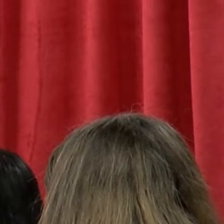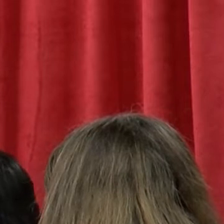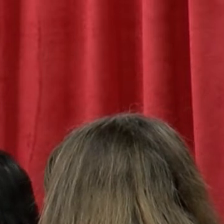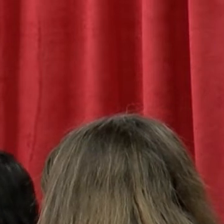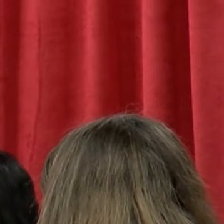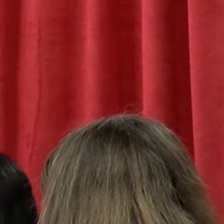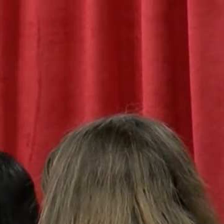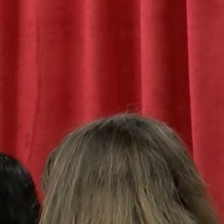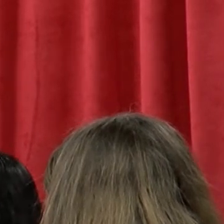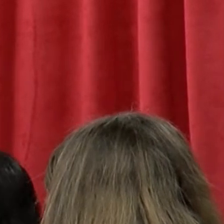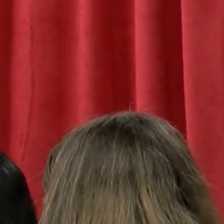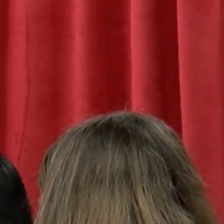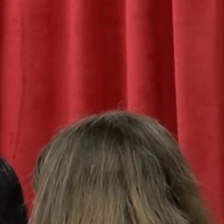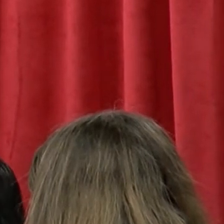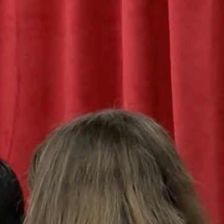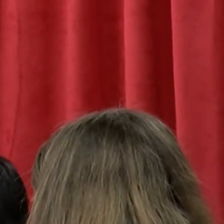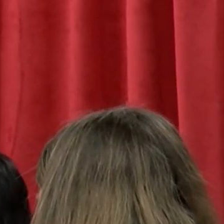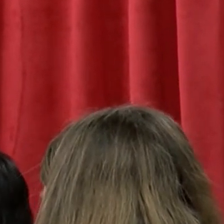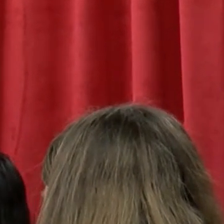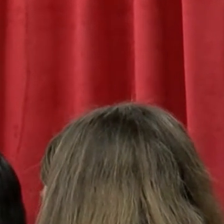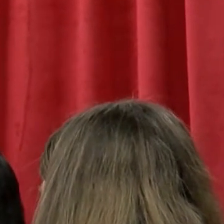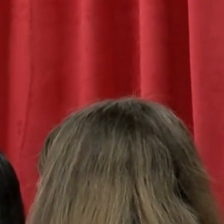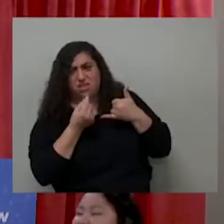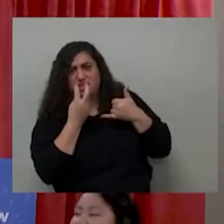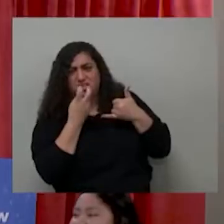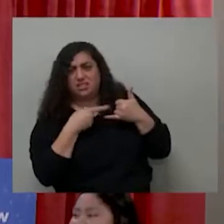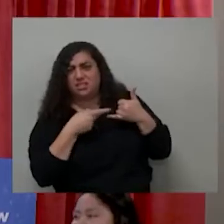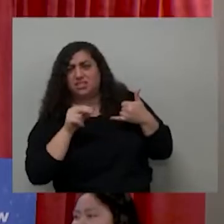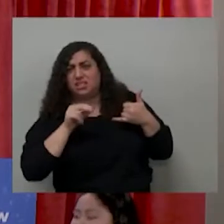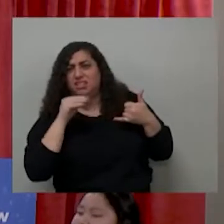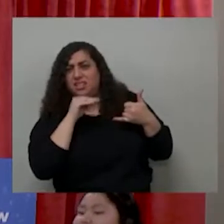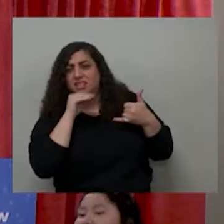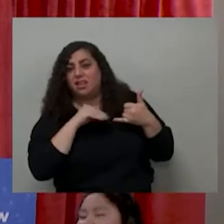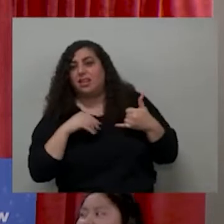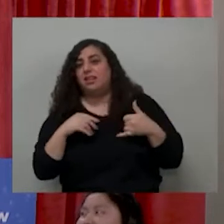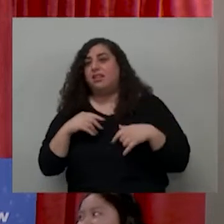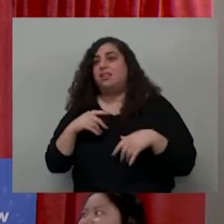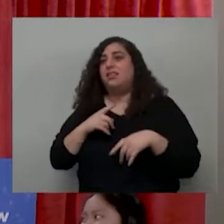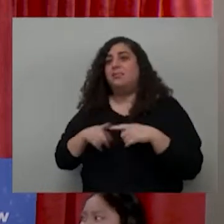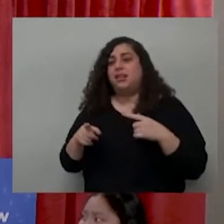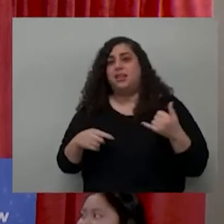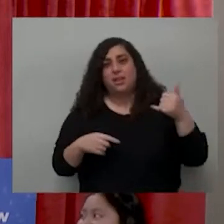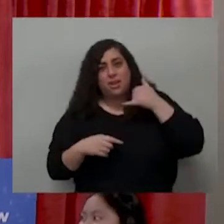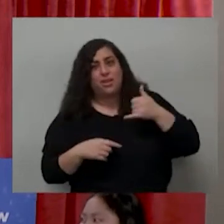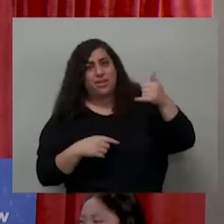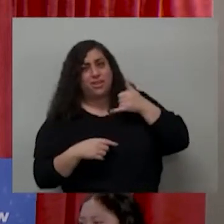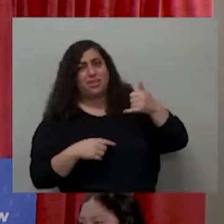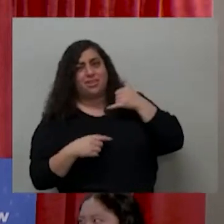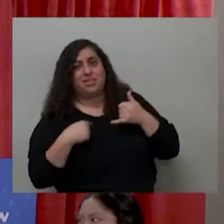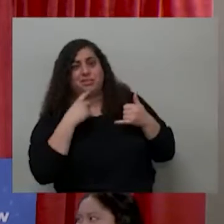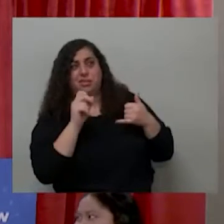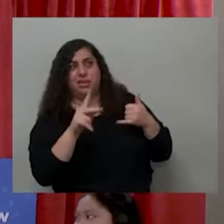in and was like, Nancy, you don't believe it. I was like, we didn't believe it at the beginning. But I think after a few more phone calls, we were like, okay, I think this might be true.